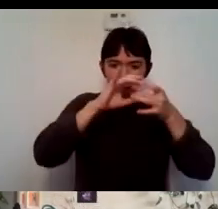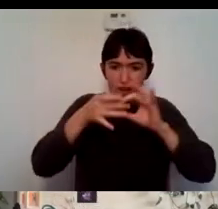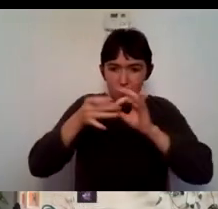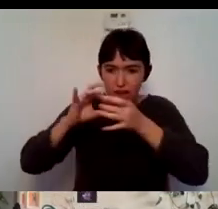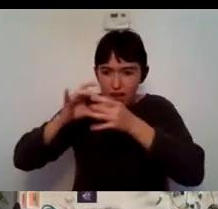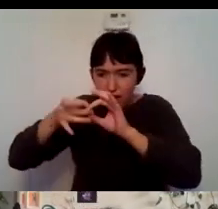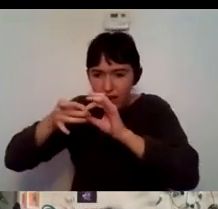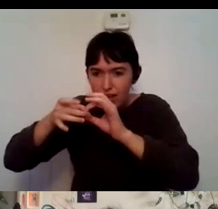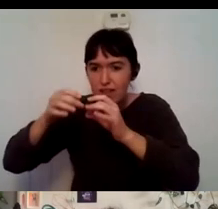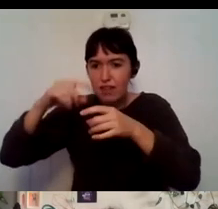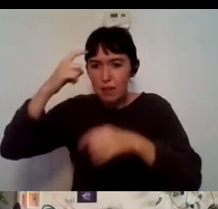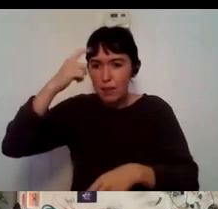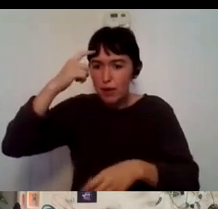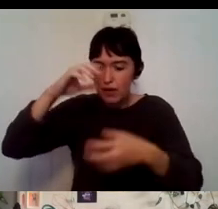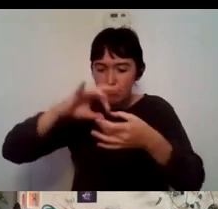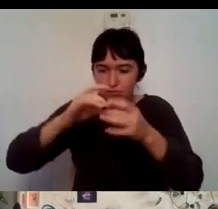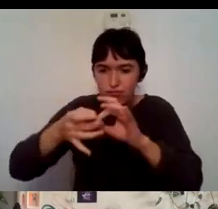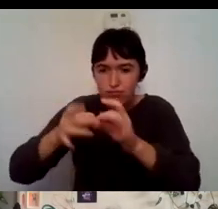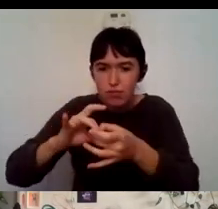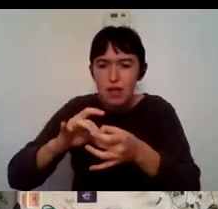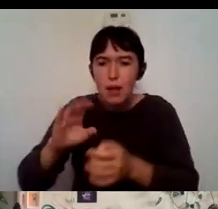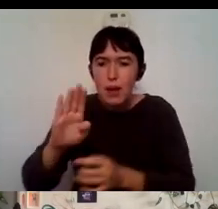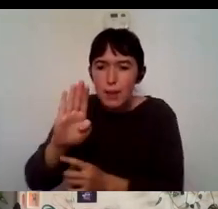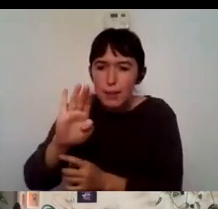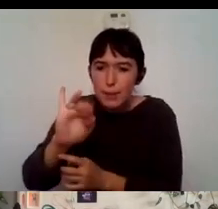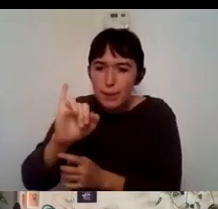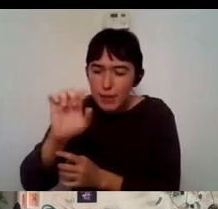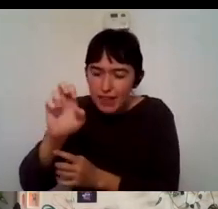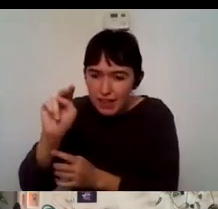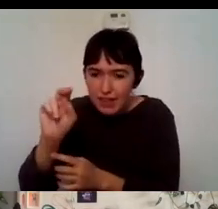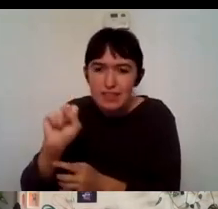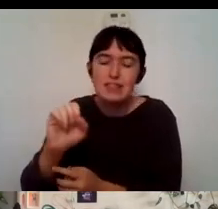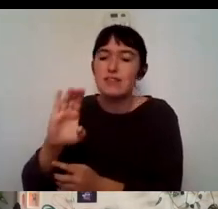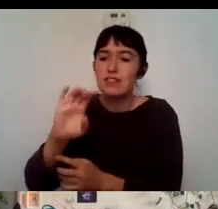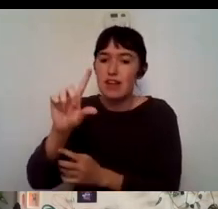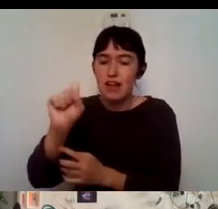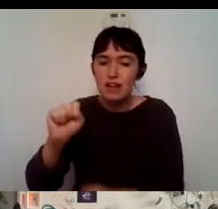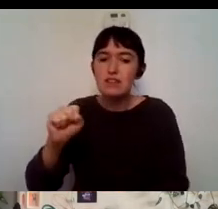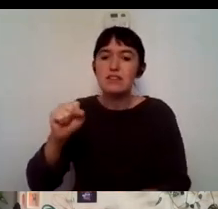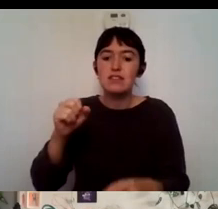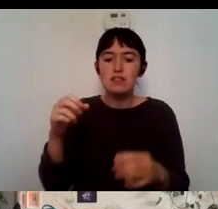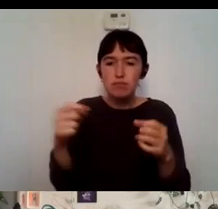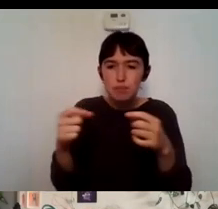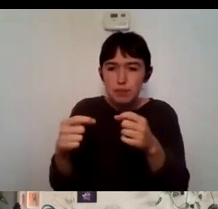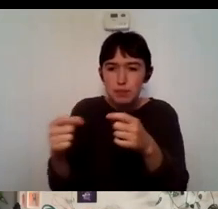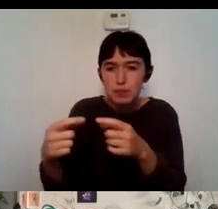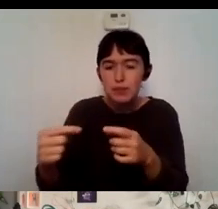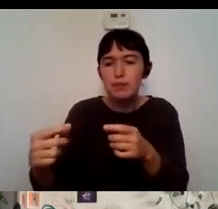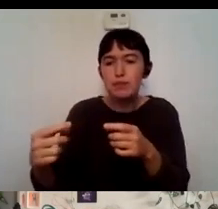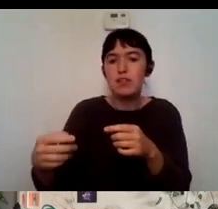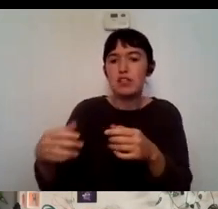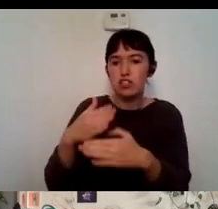billions of cells talking to billions of other cells, exchanging electrical information and exchanging